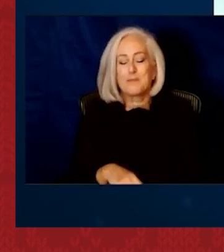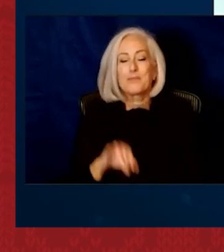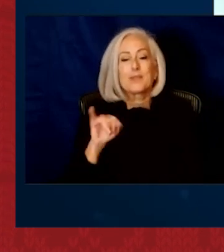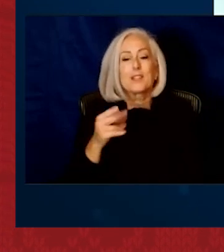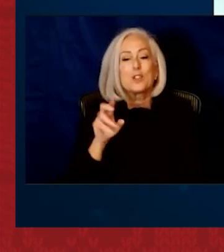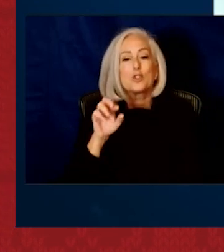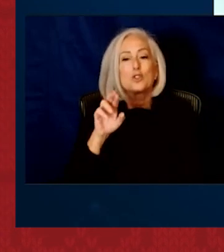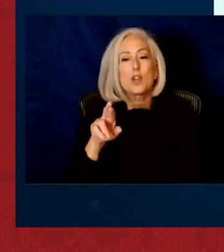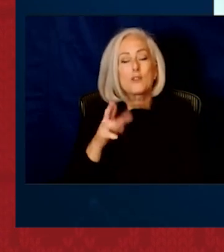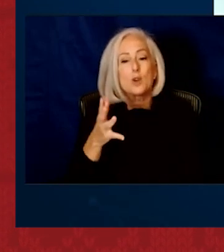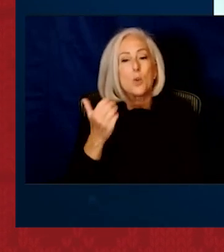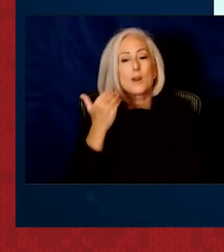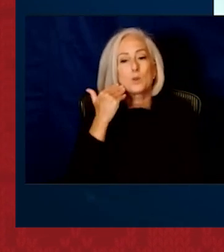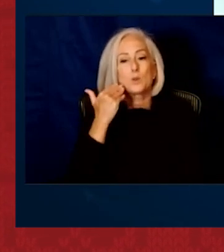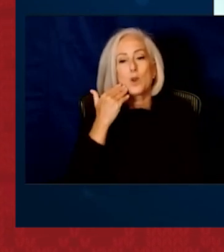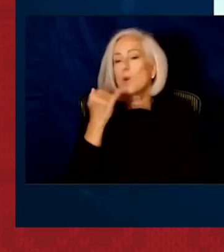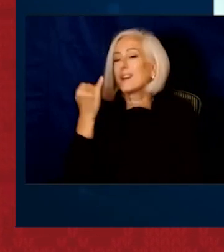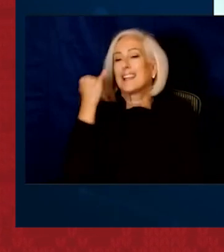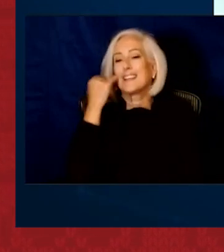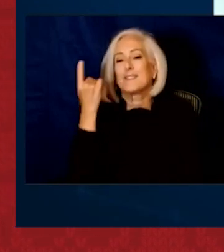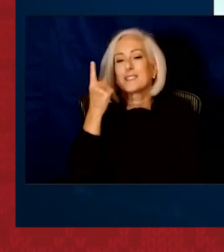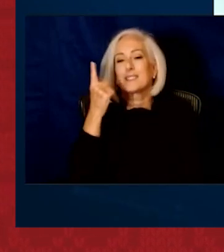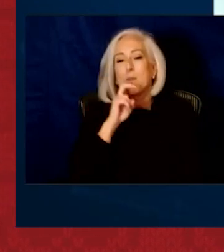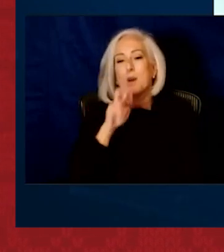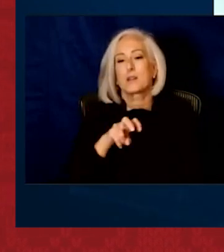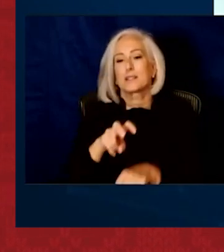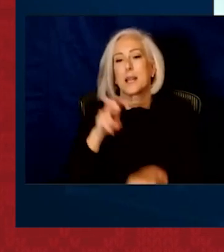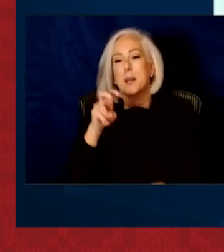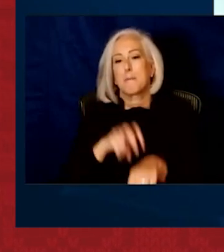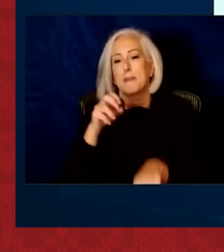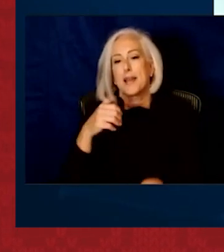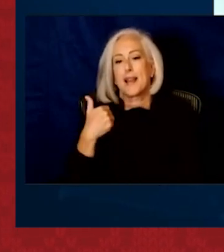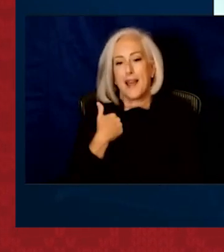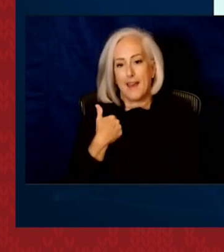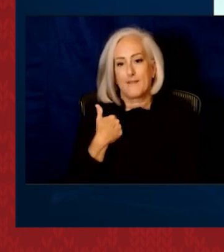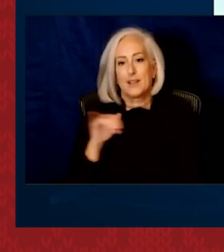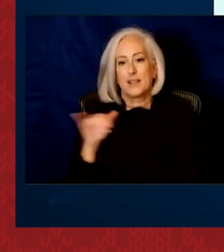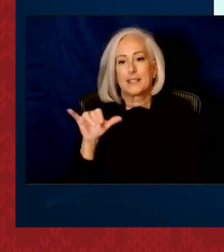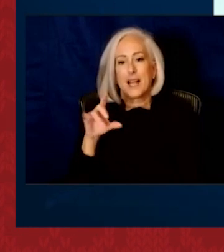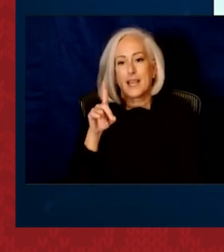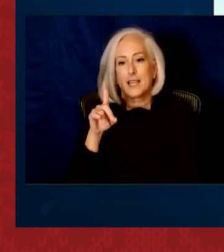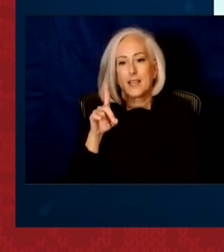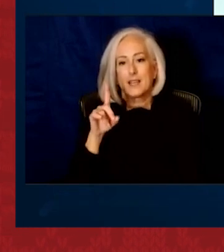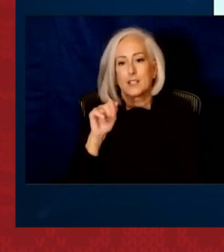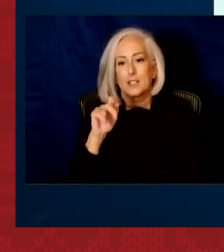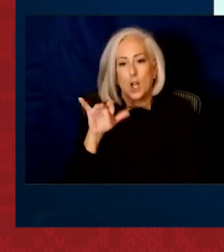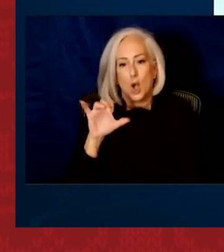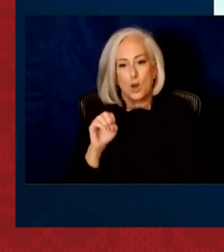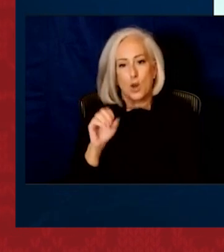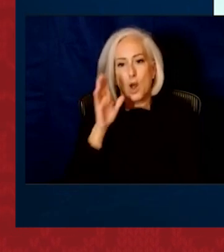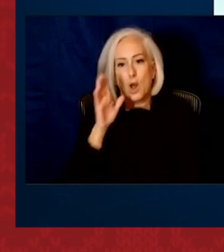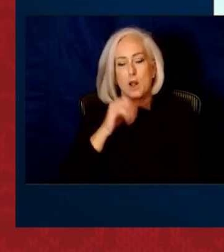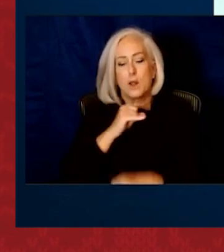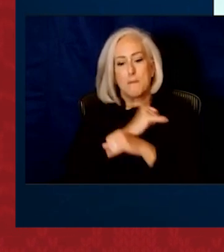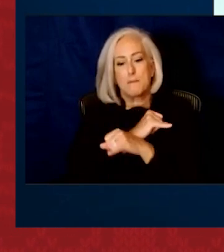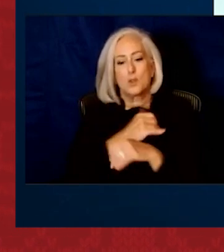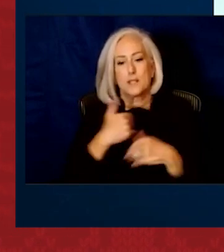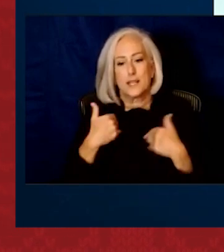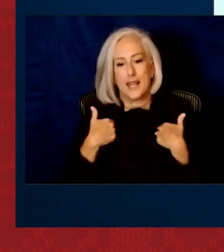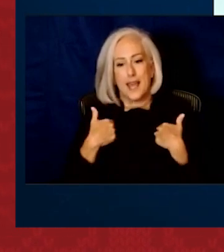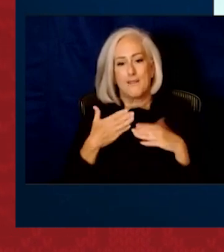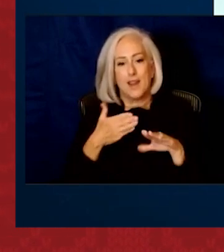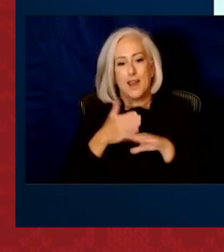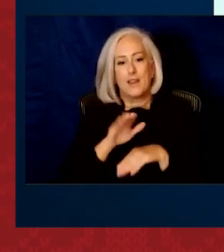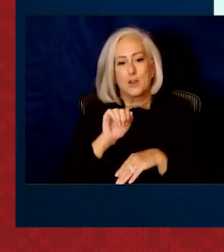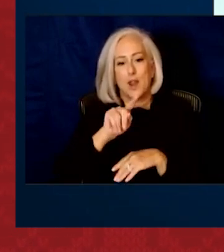so if somebody has been bit by a snake like Dakota, are they now immune to it now that they've had the anti-venom? And what does that mean for